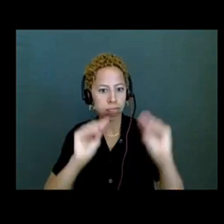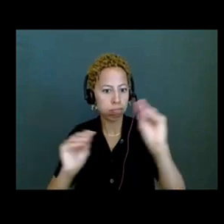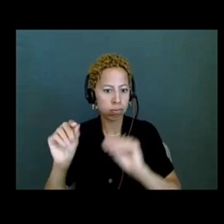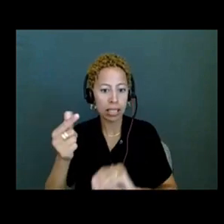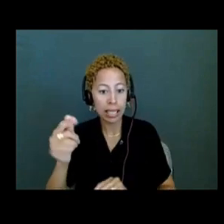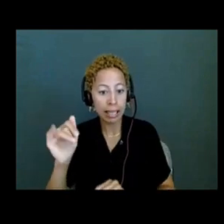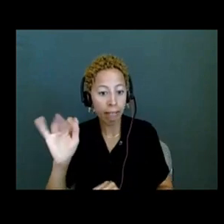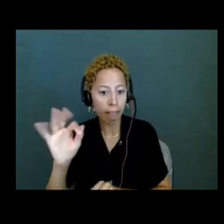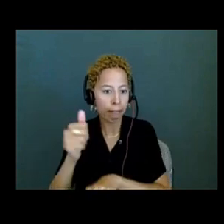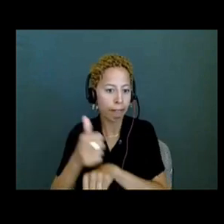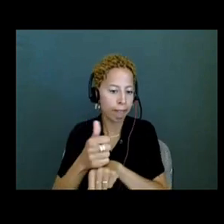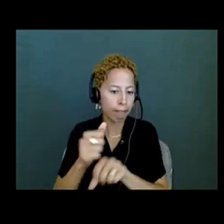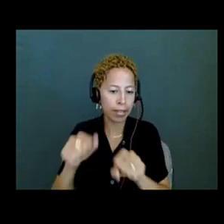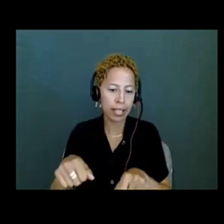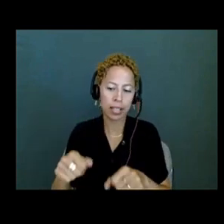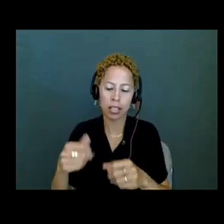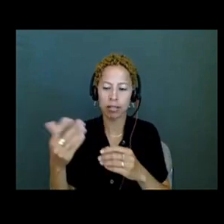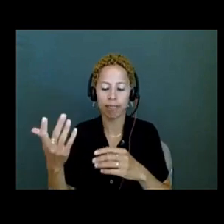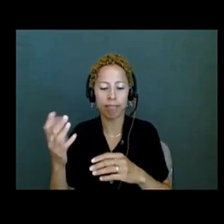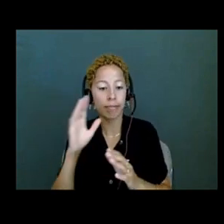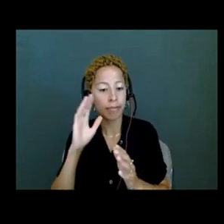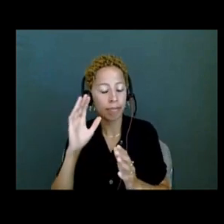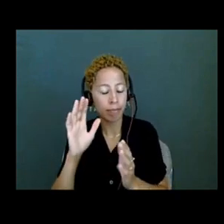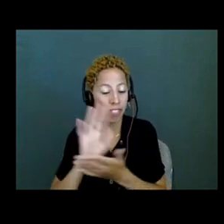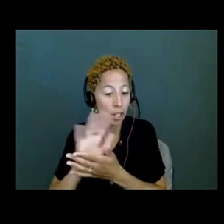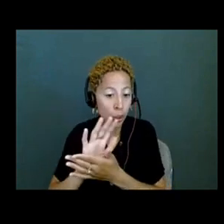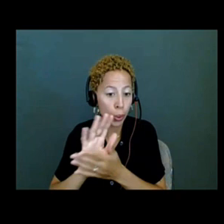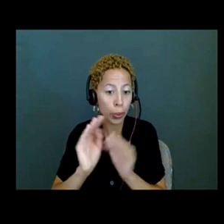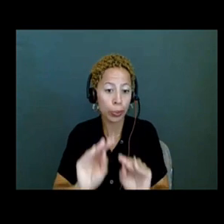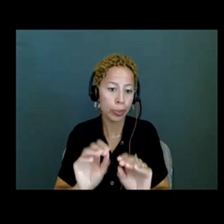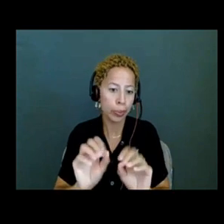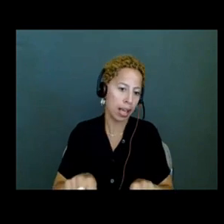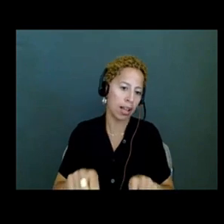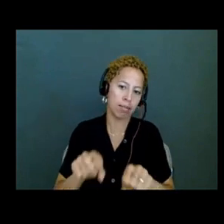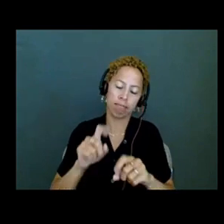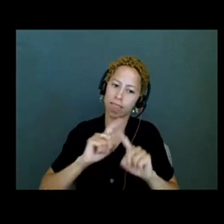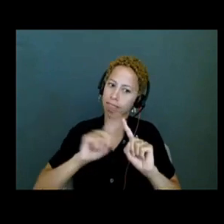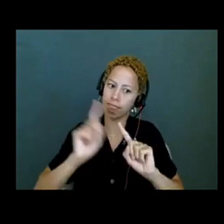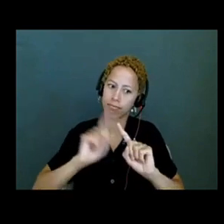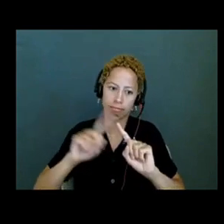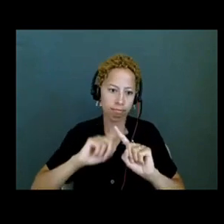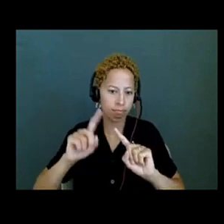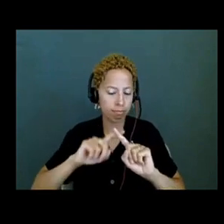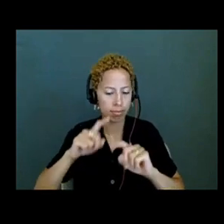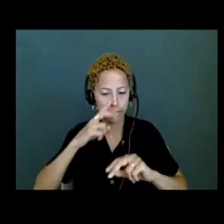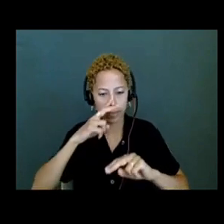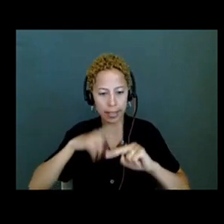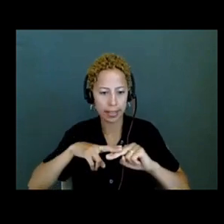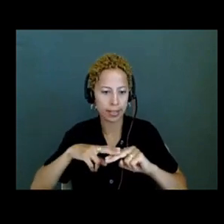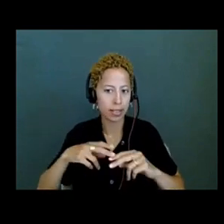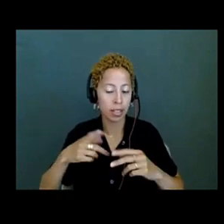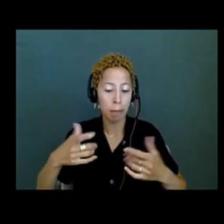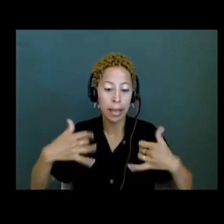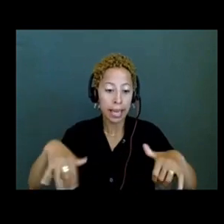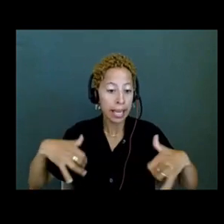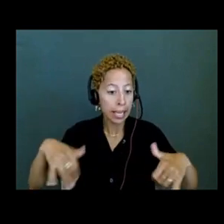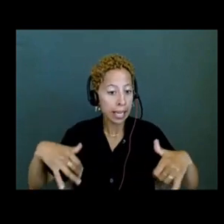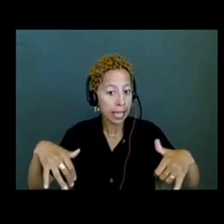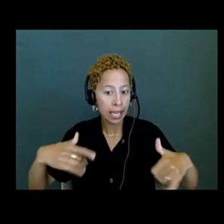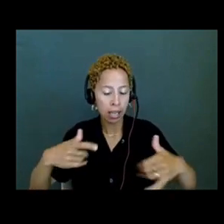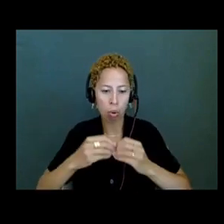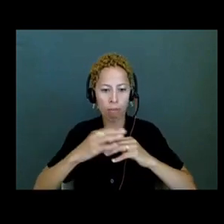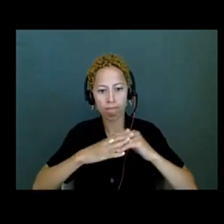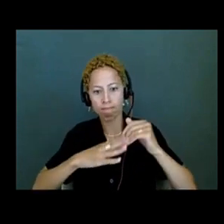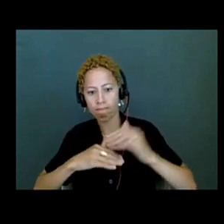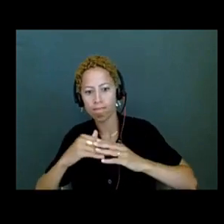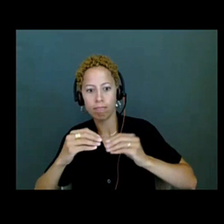So moving images, videos, a lot of things you can do and have fun with. And as they are starting or playing with it, you just get more